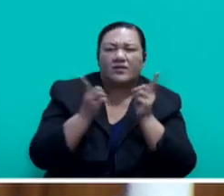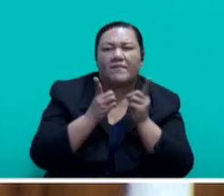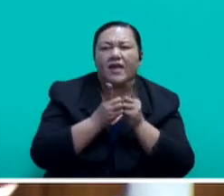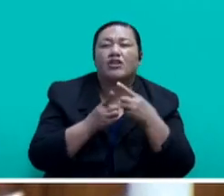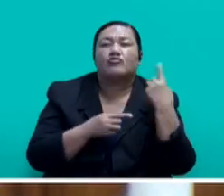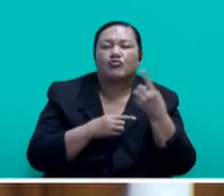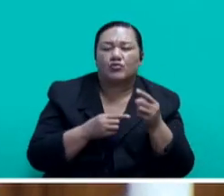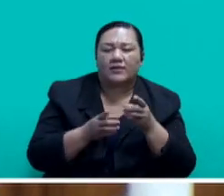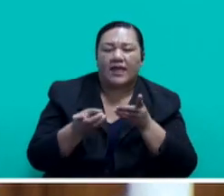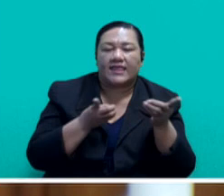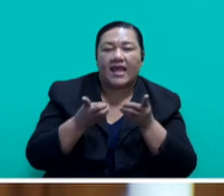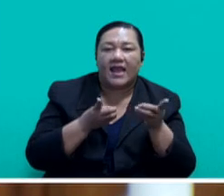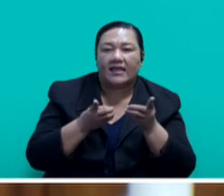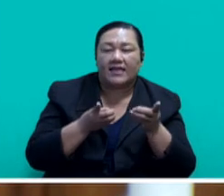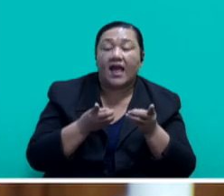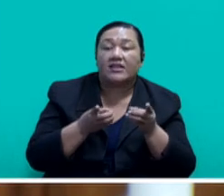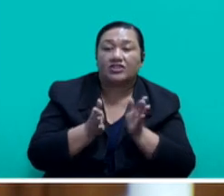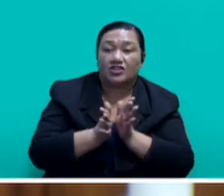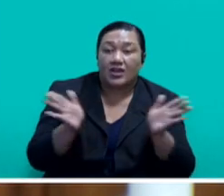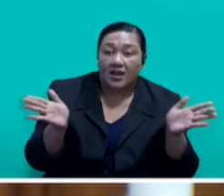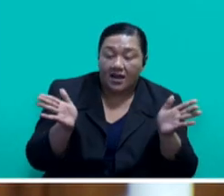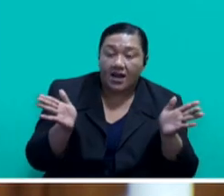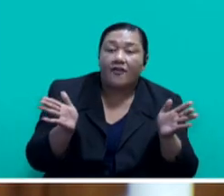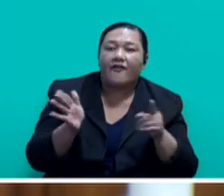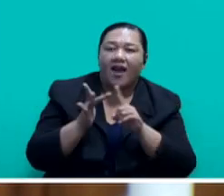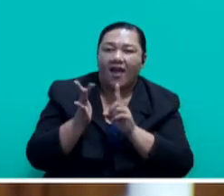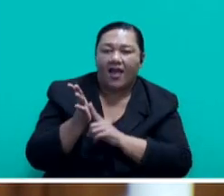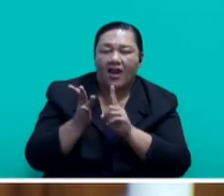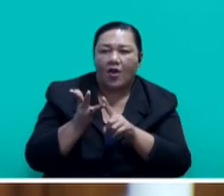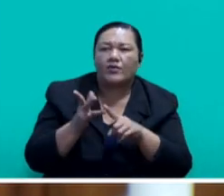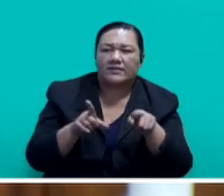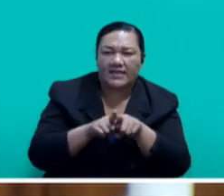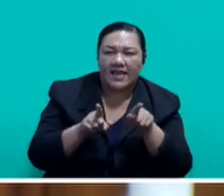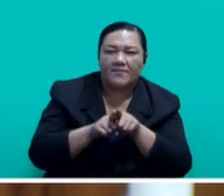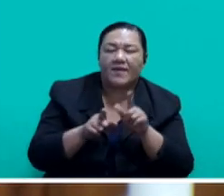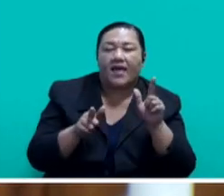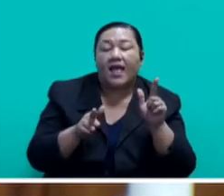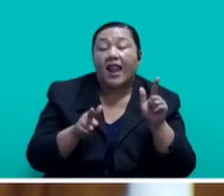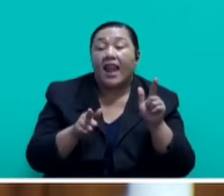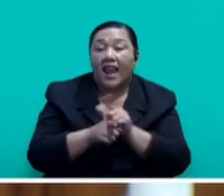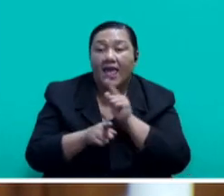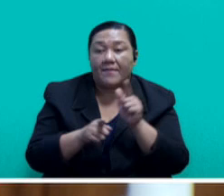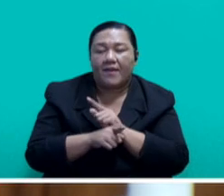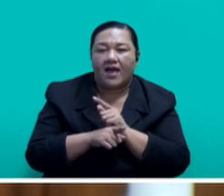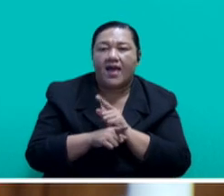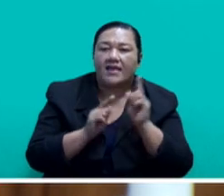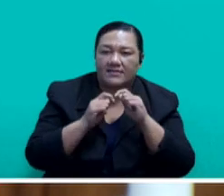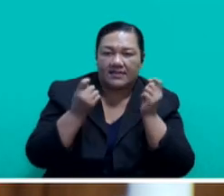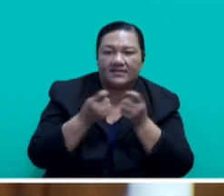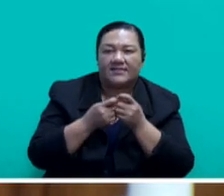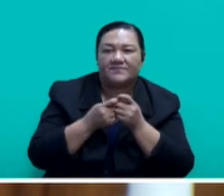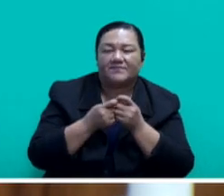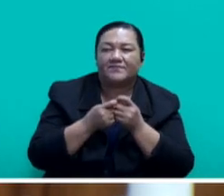Director General of ILO, as well as the Director Labour Standards as a team. They were delighted to hear